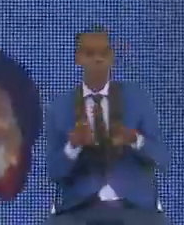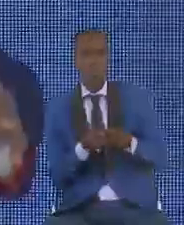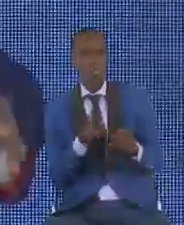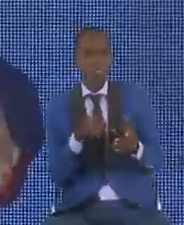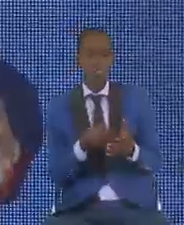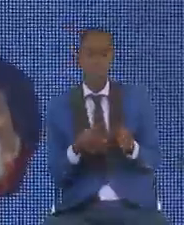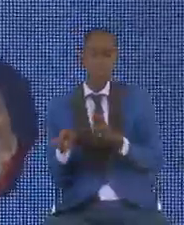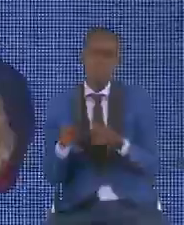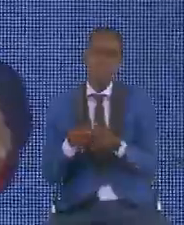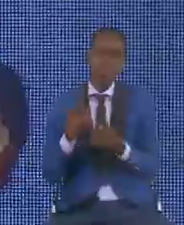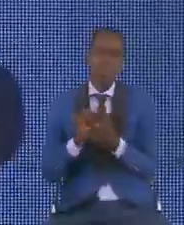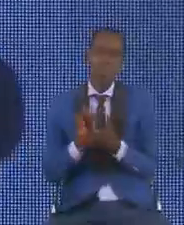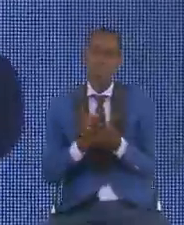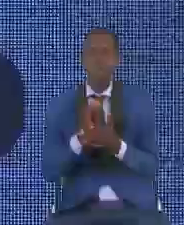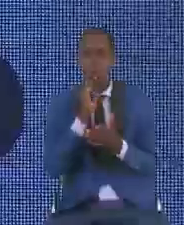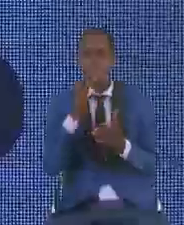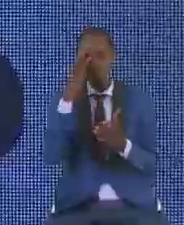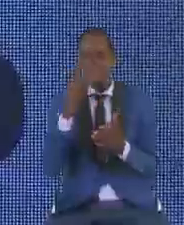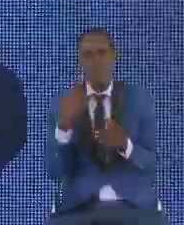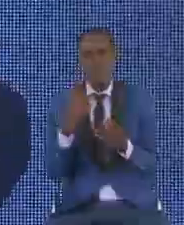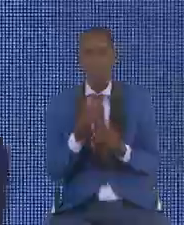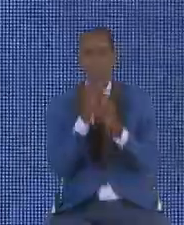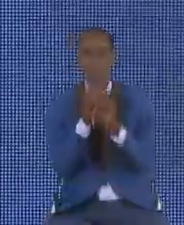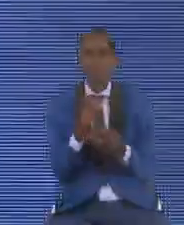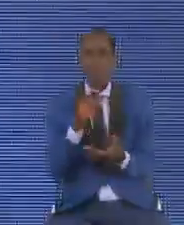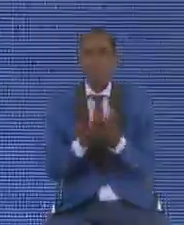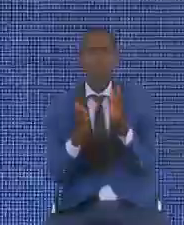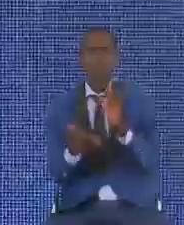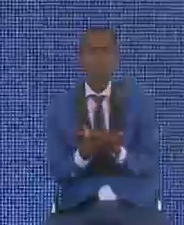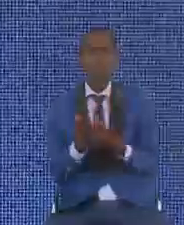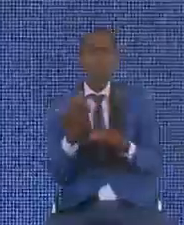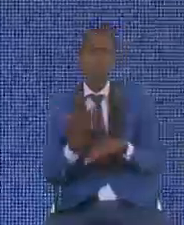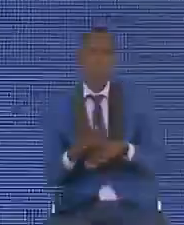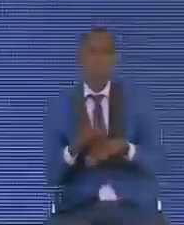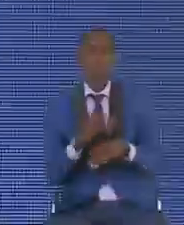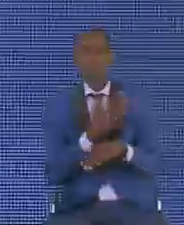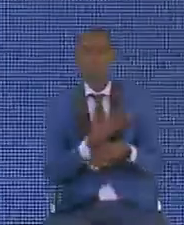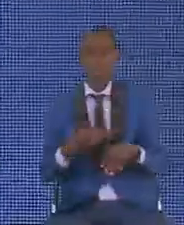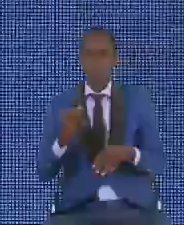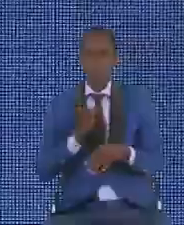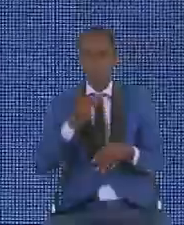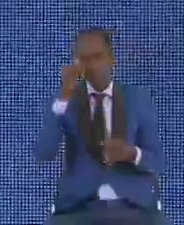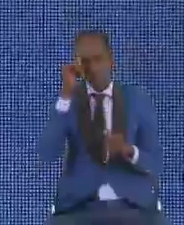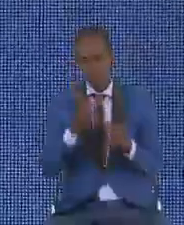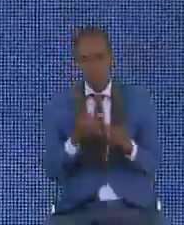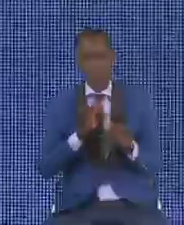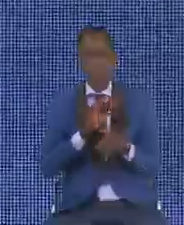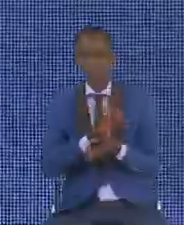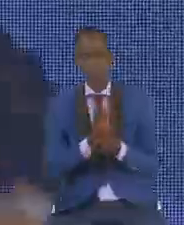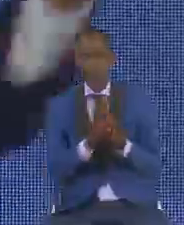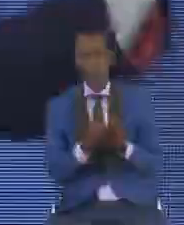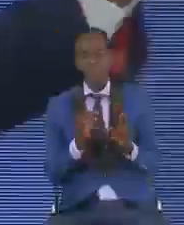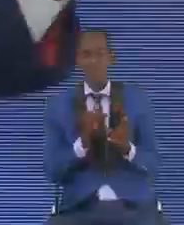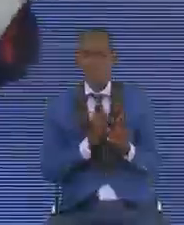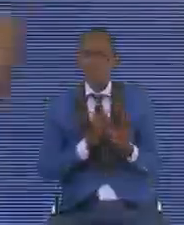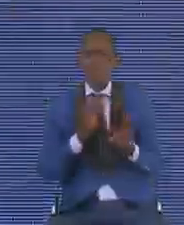like that. That's why the gift became dormant. I remember, I repent, I renew,